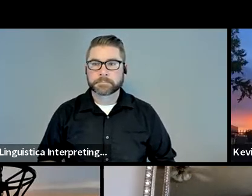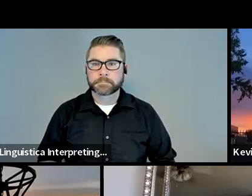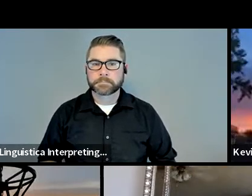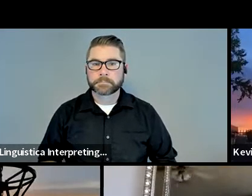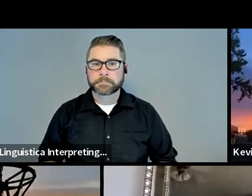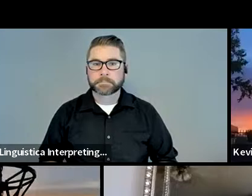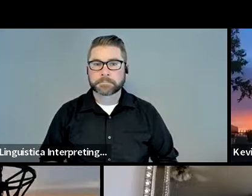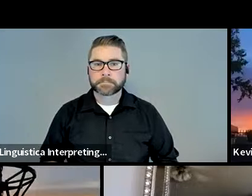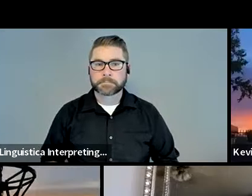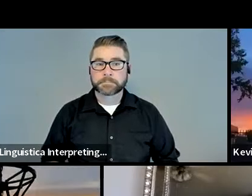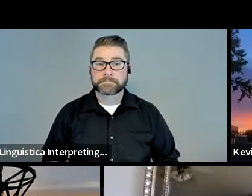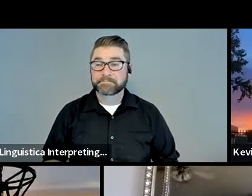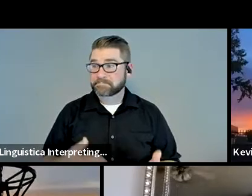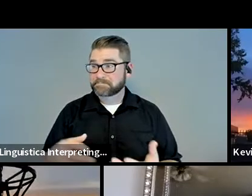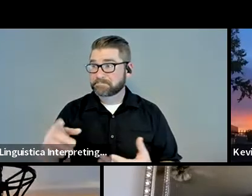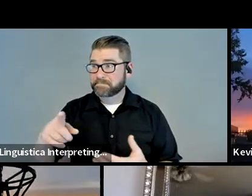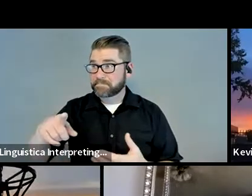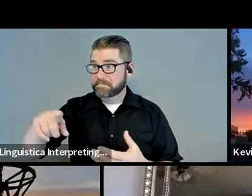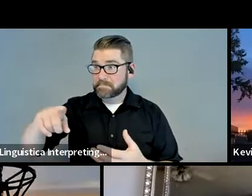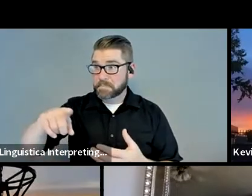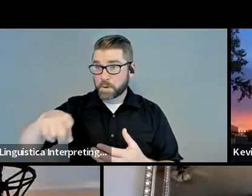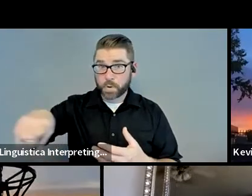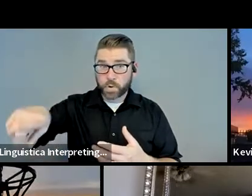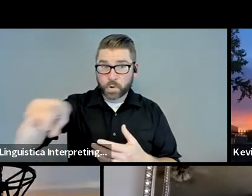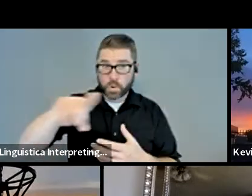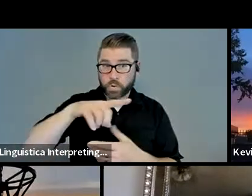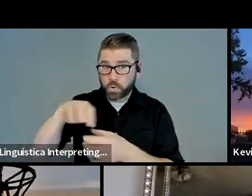Welcome back, those of you who already voted.